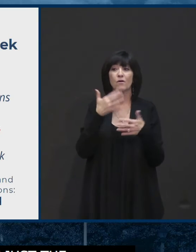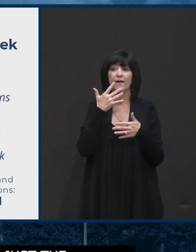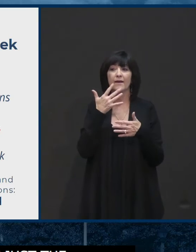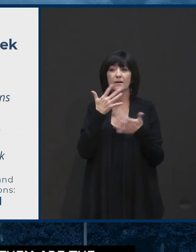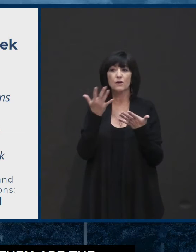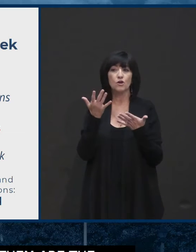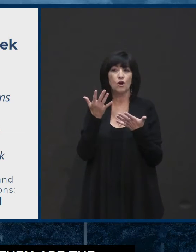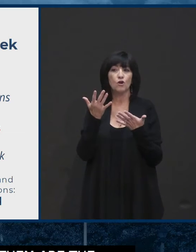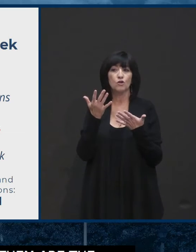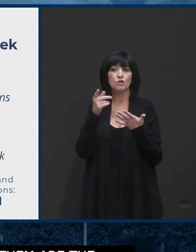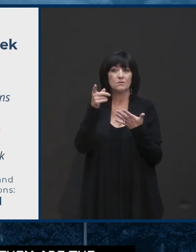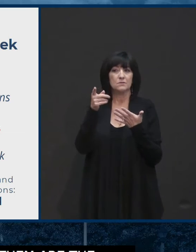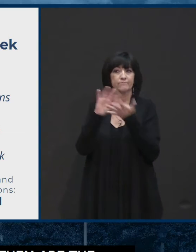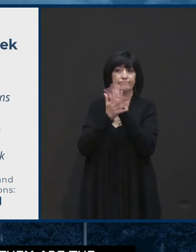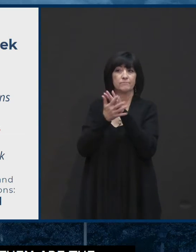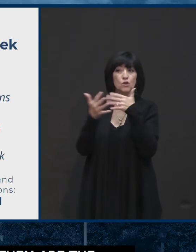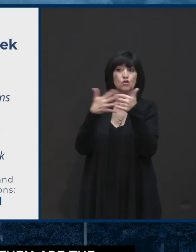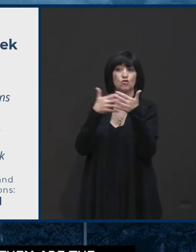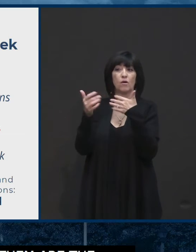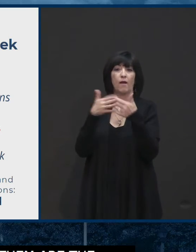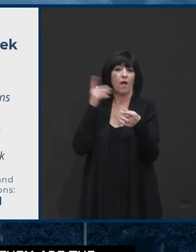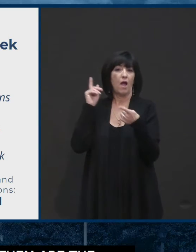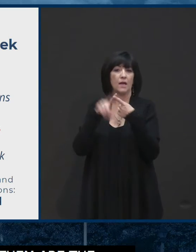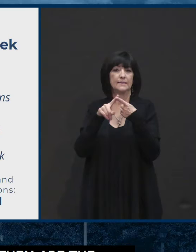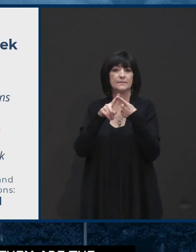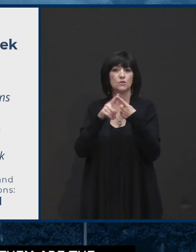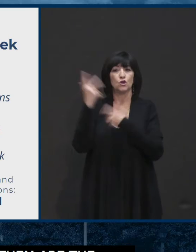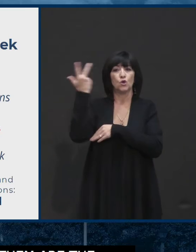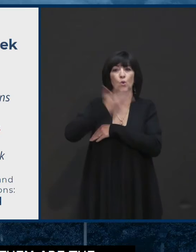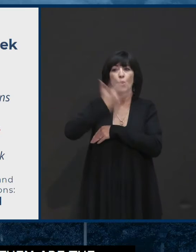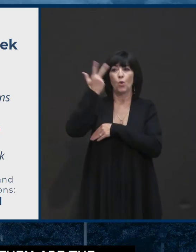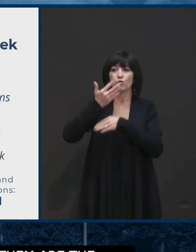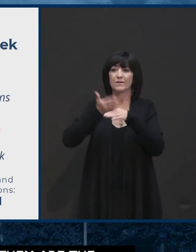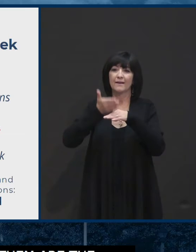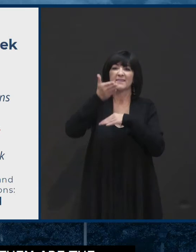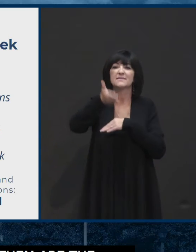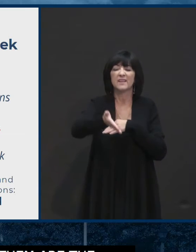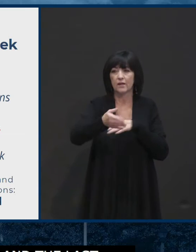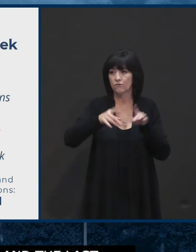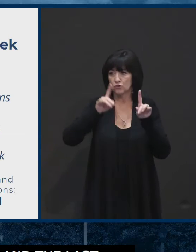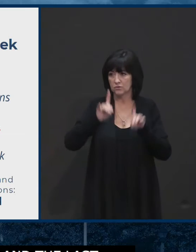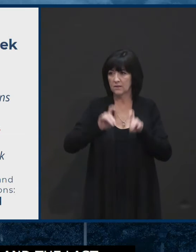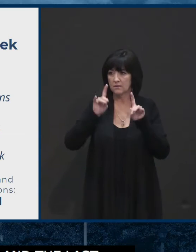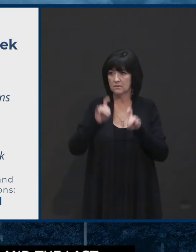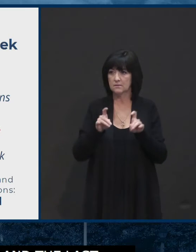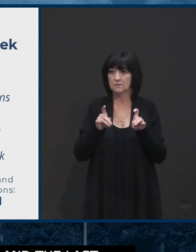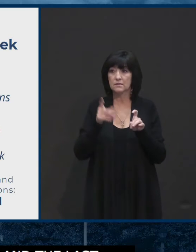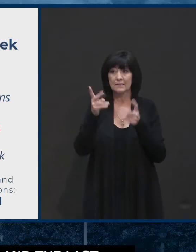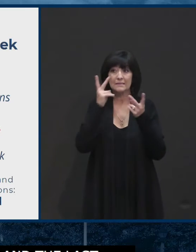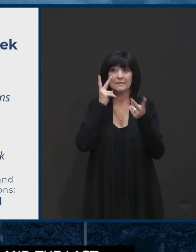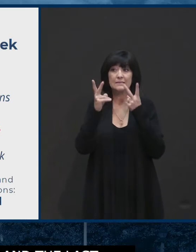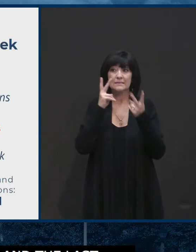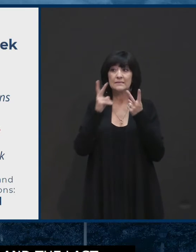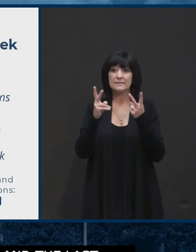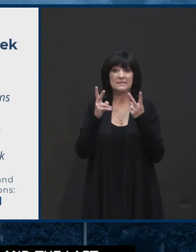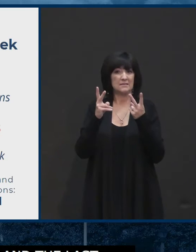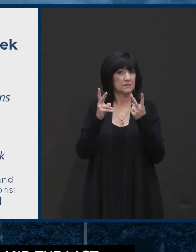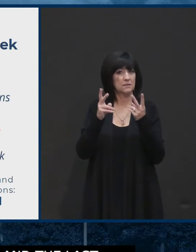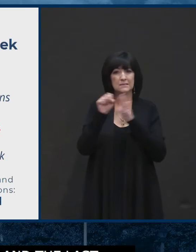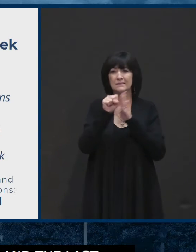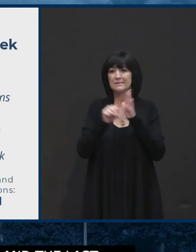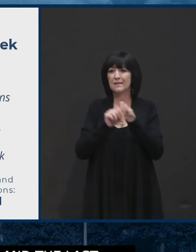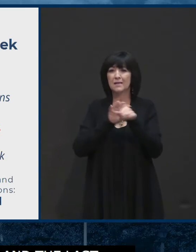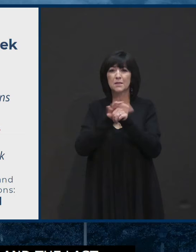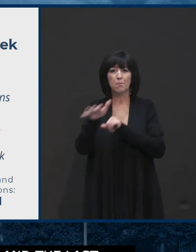out until we get 3 days out from a new site there. So as you see, we have testing across the state. We do have